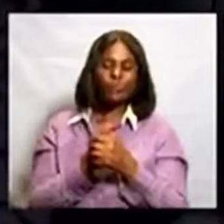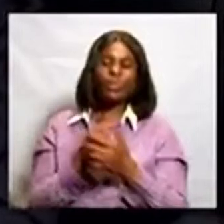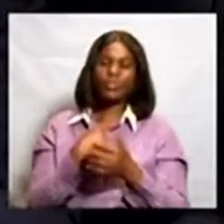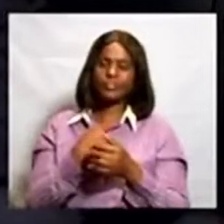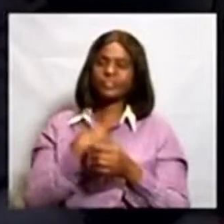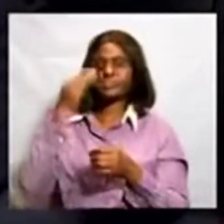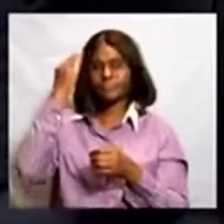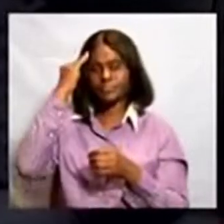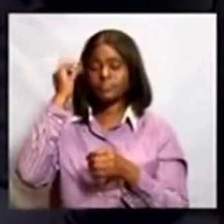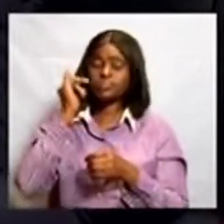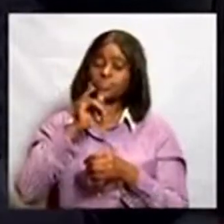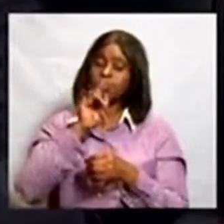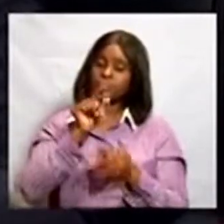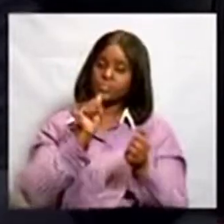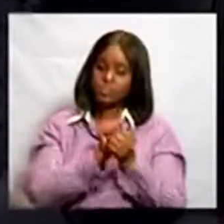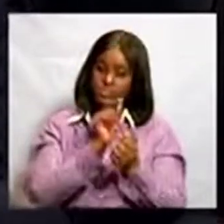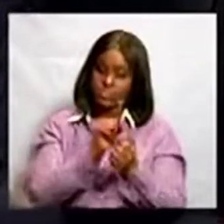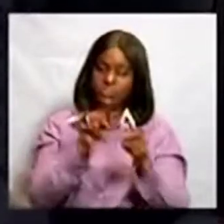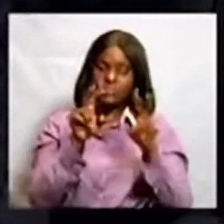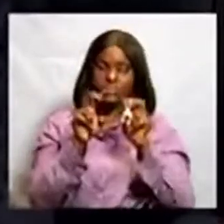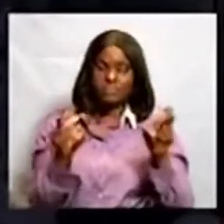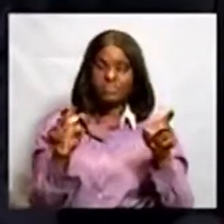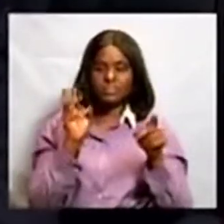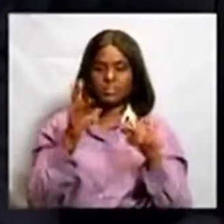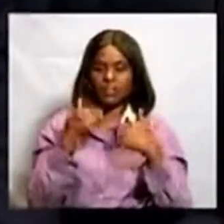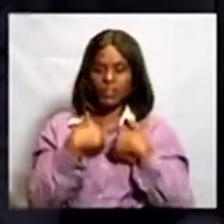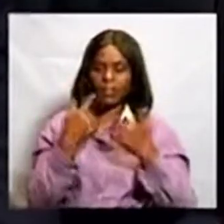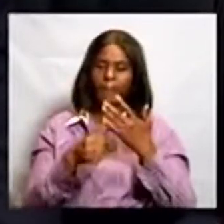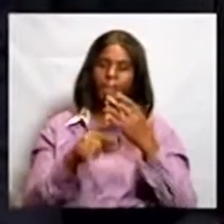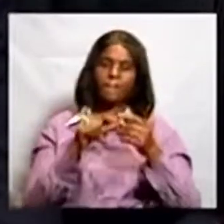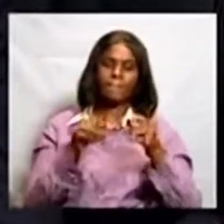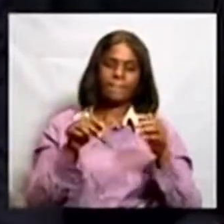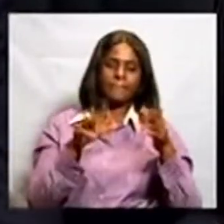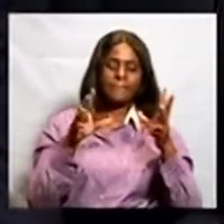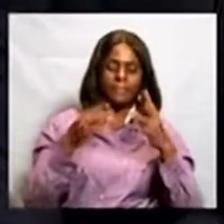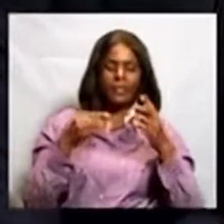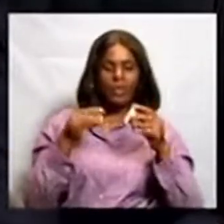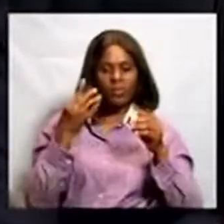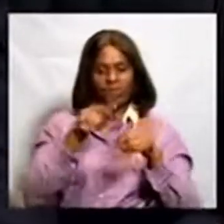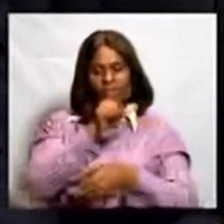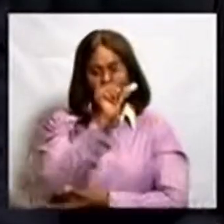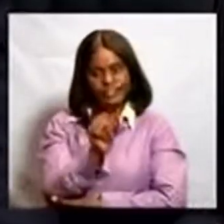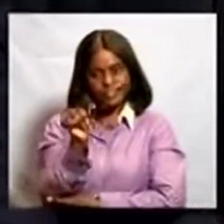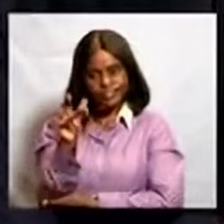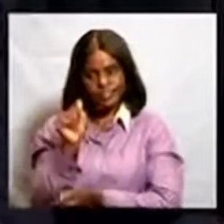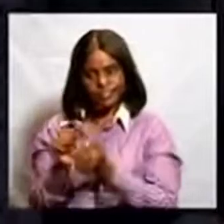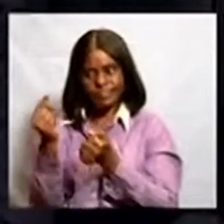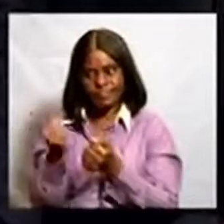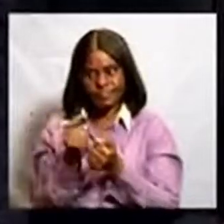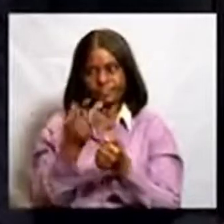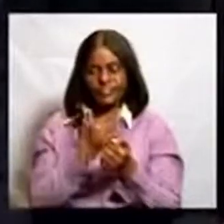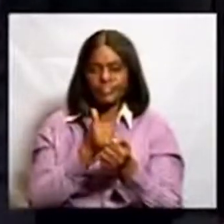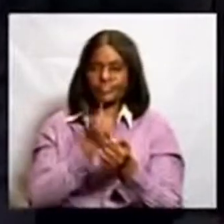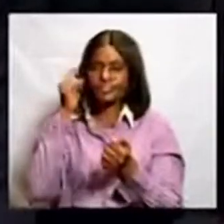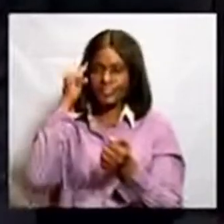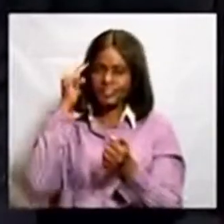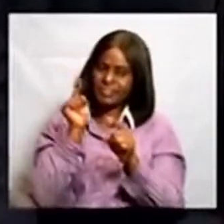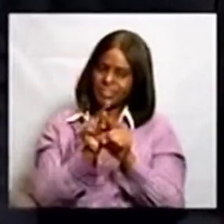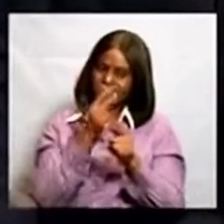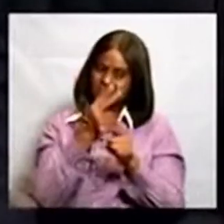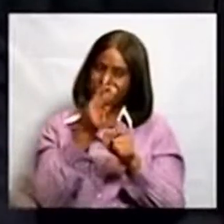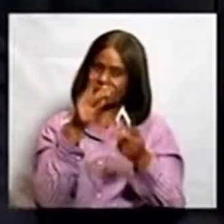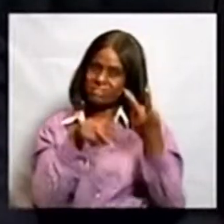take the view that in doing this verification there will be a cost consideration for the individual that is coming. So I'm thinking I'm seeing a